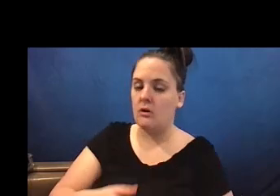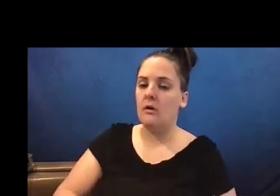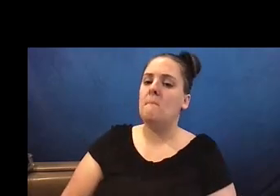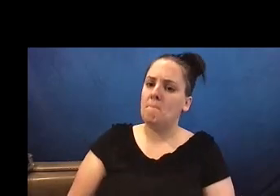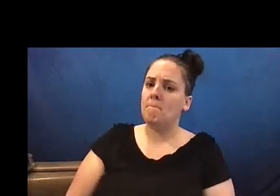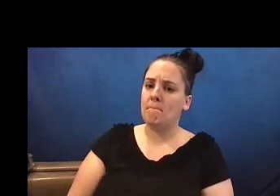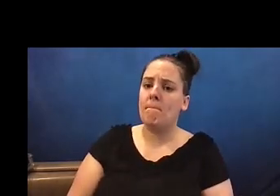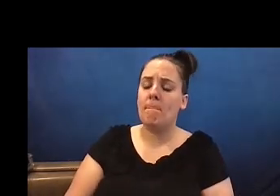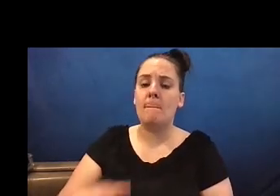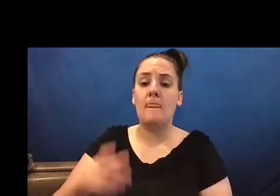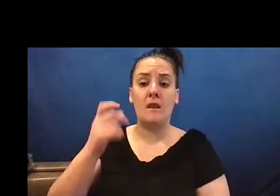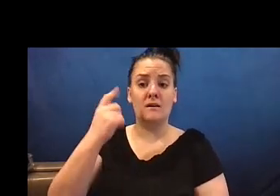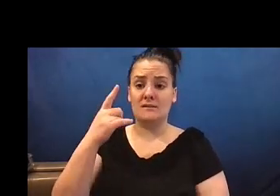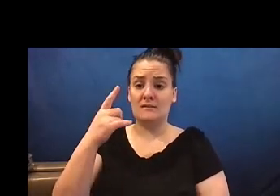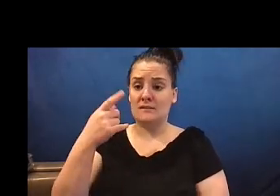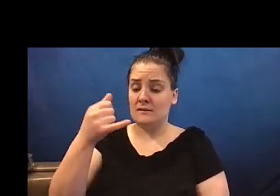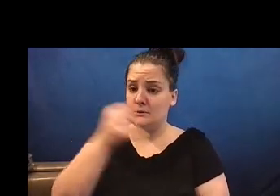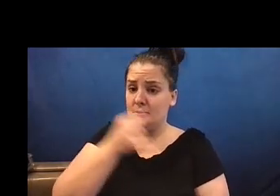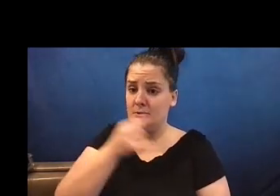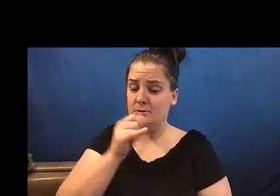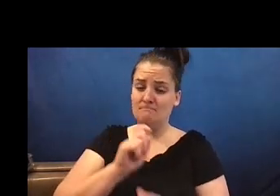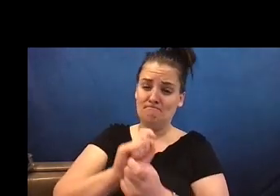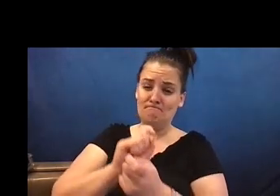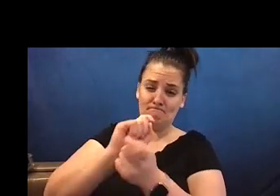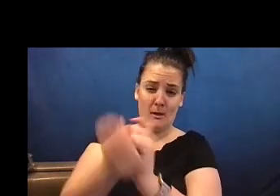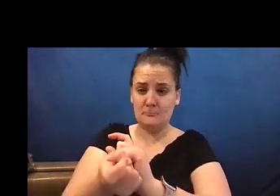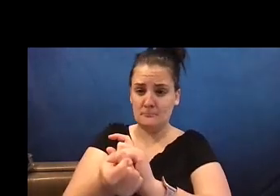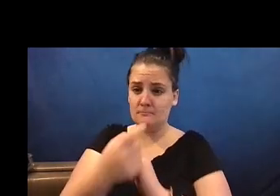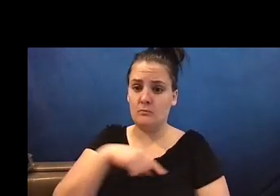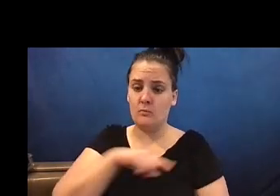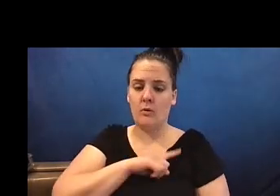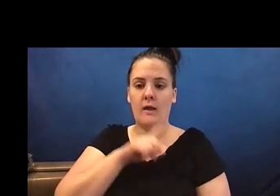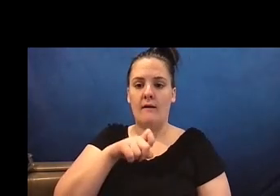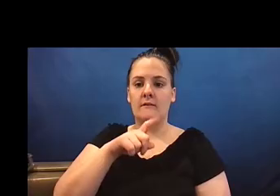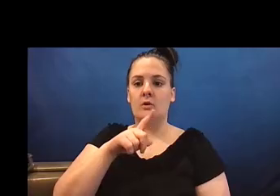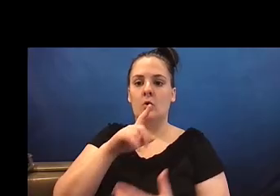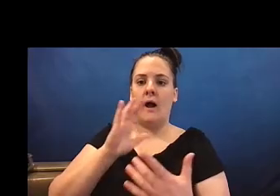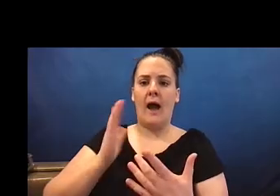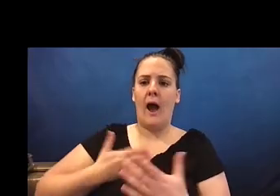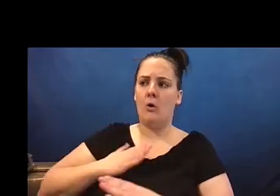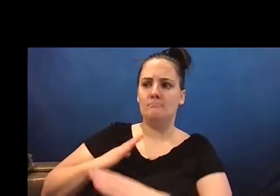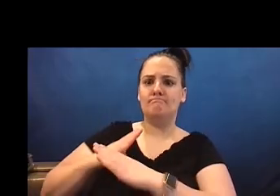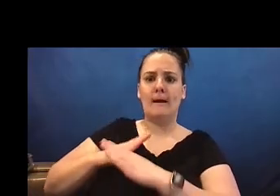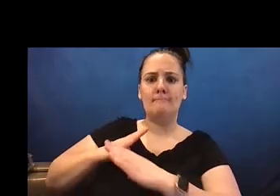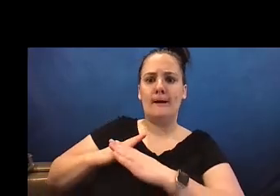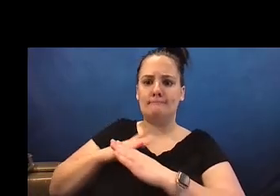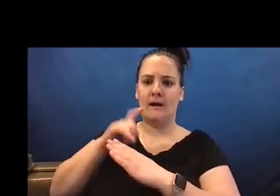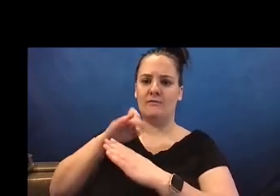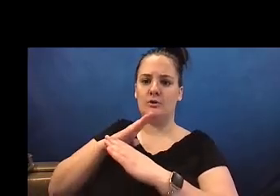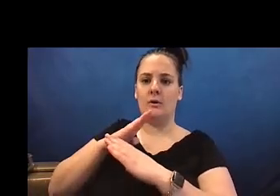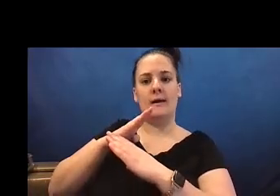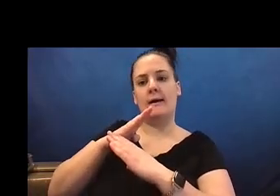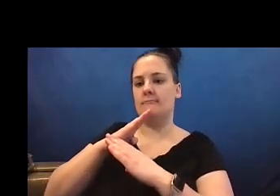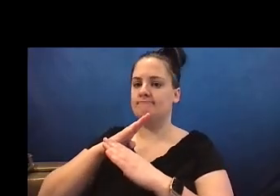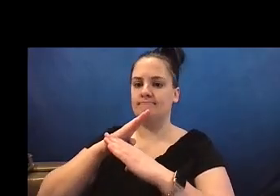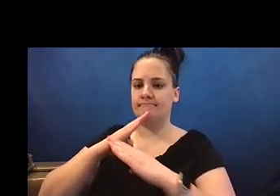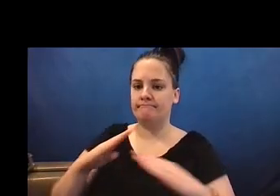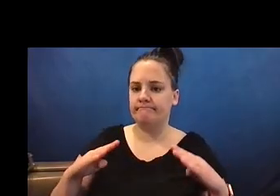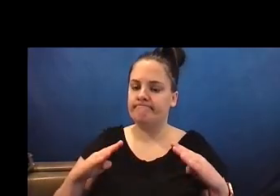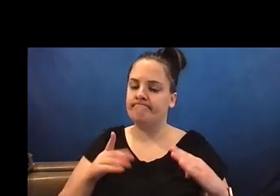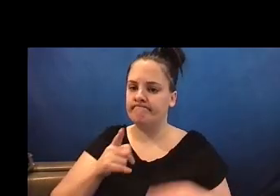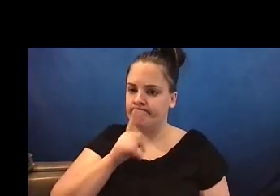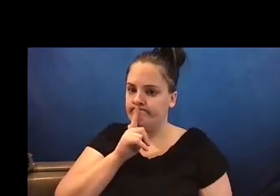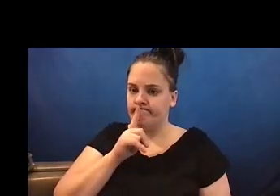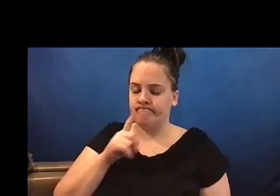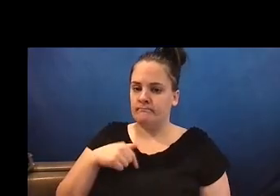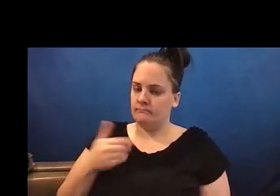before, this is catalytic, and we're going to have to take our defenses down and be curious and very transparent. And Kim,